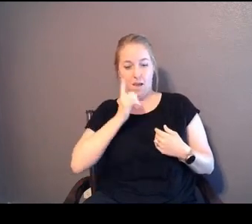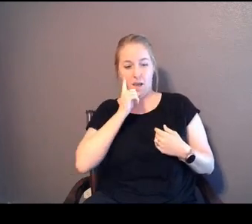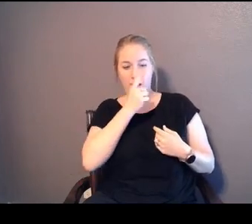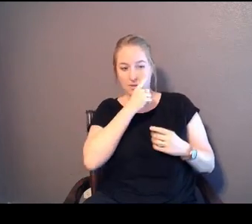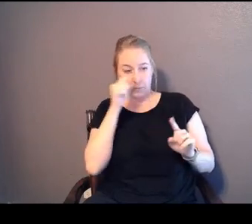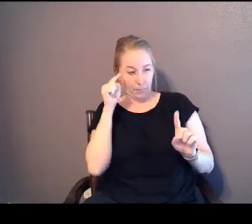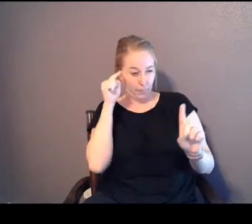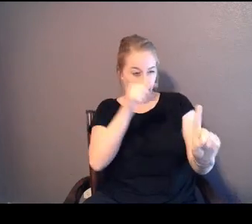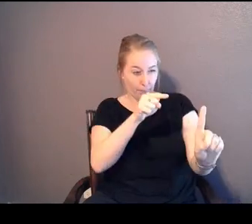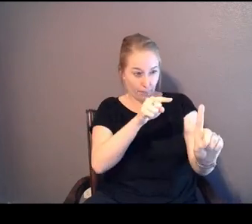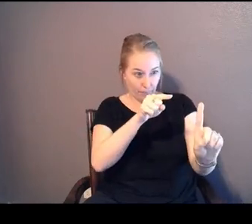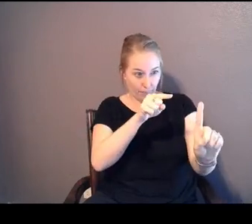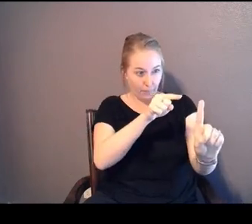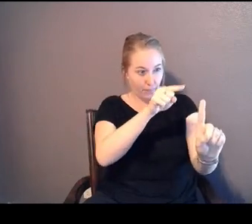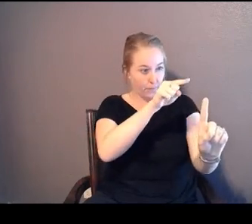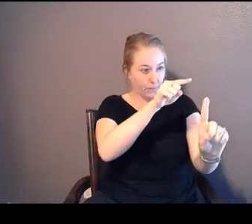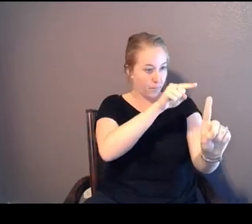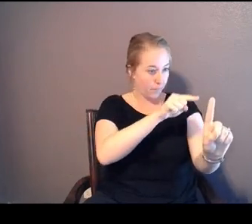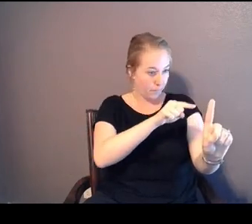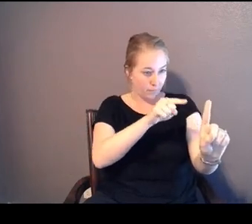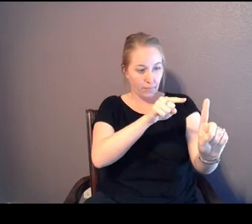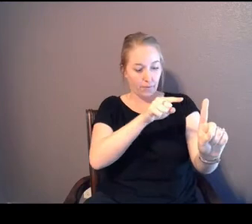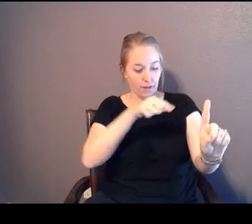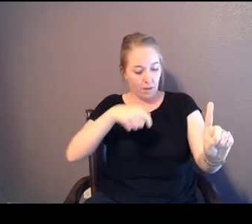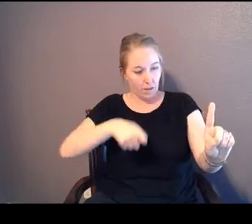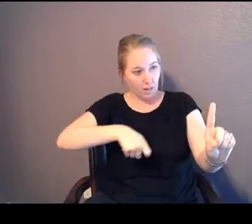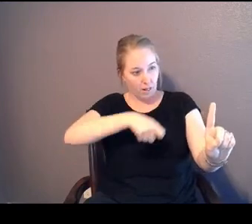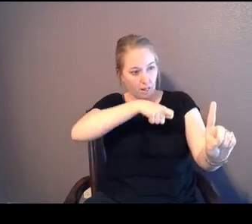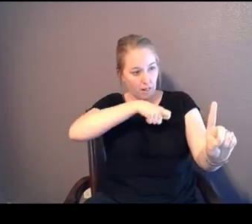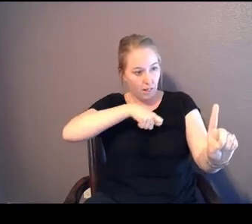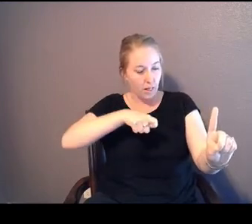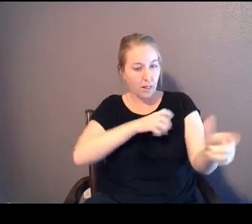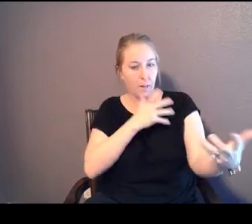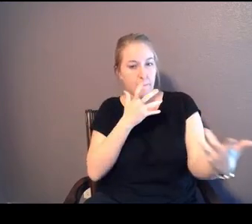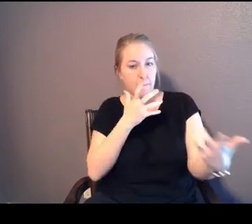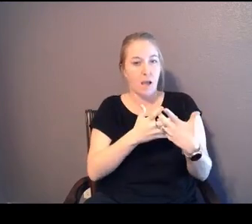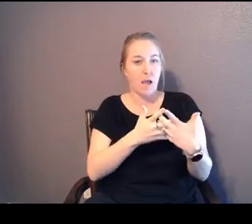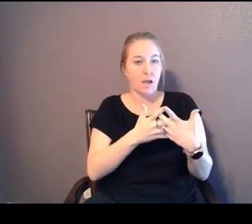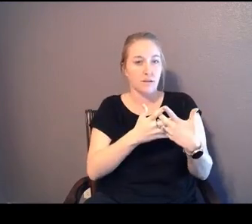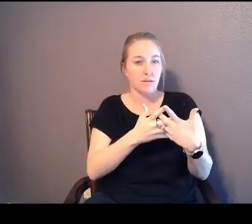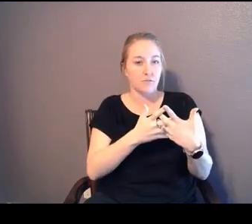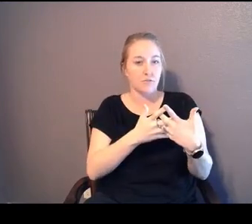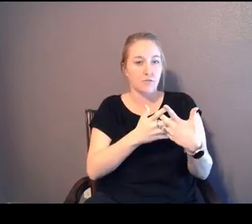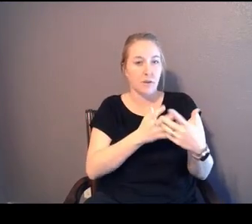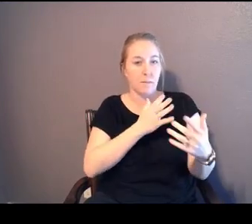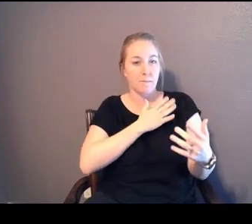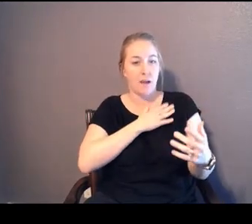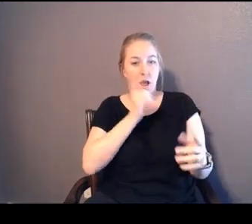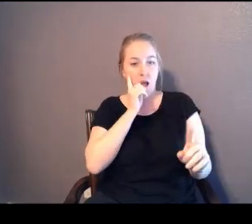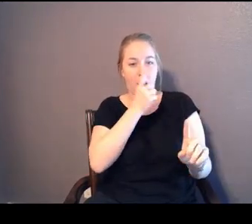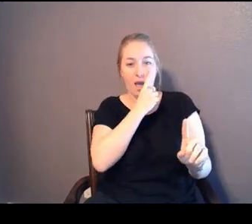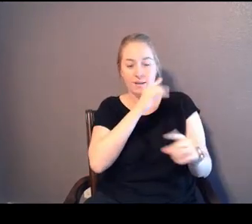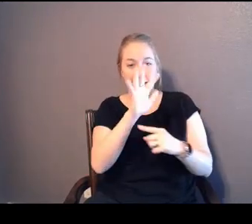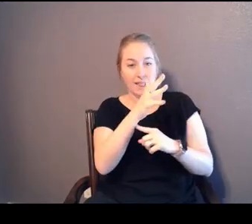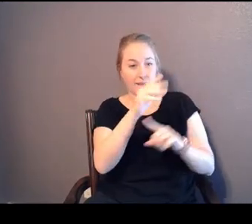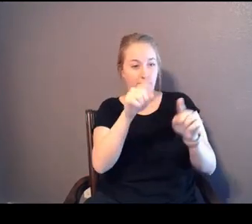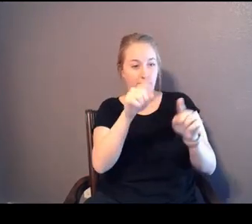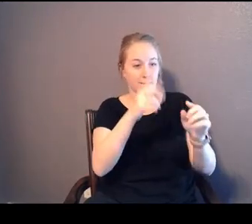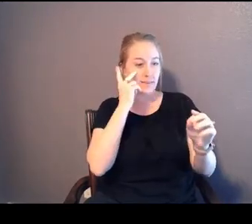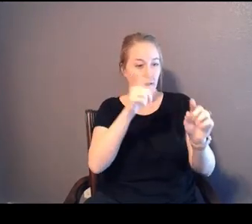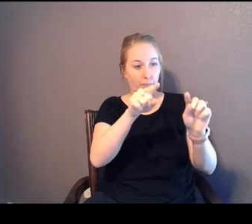my laser pointer along the edges of each leaf as I'm drawing it,